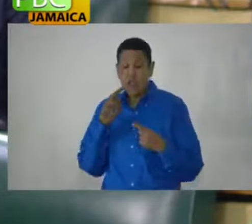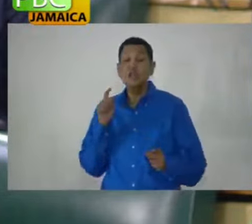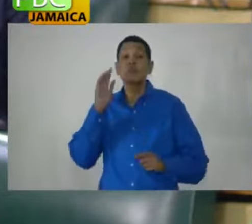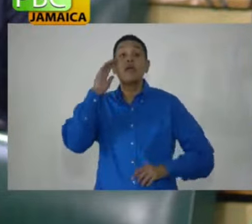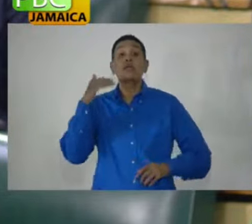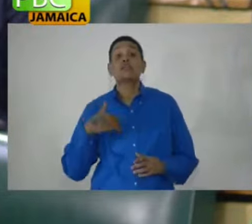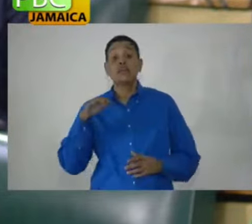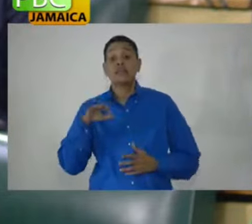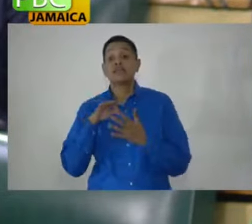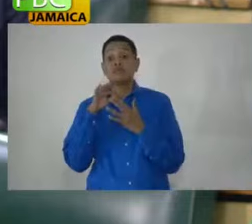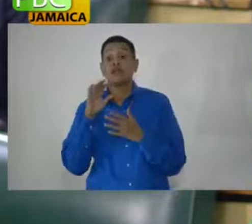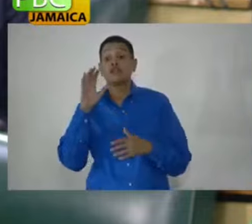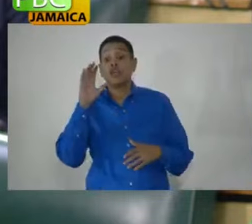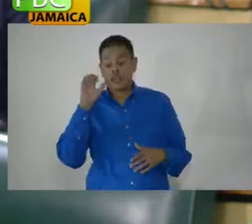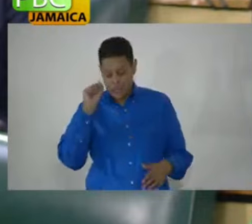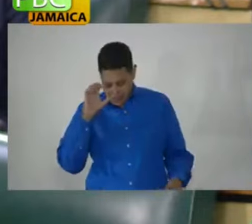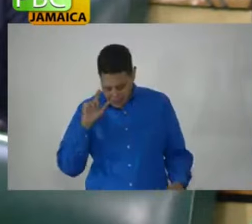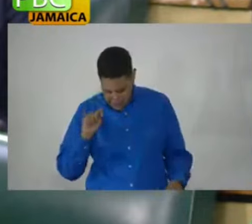on